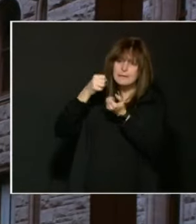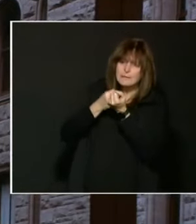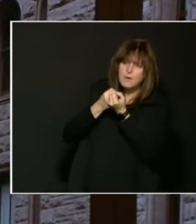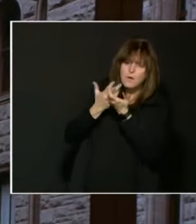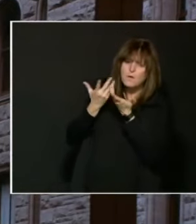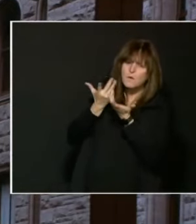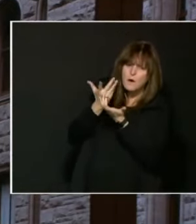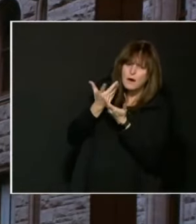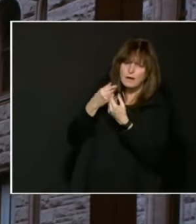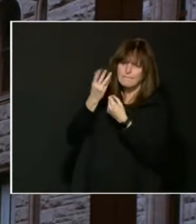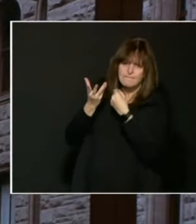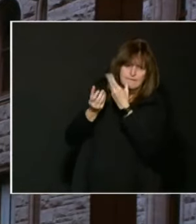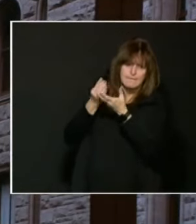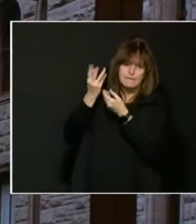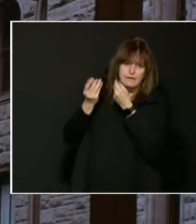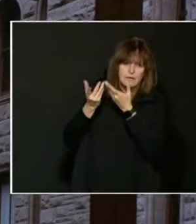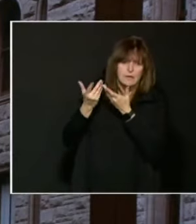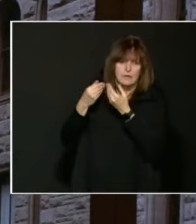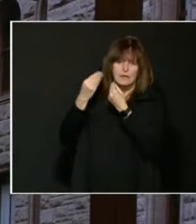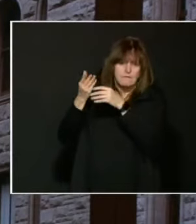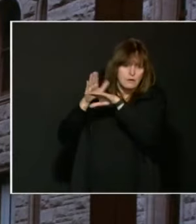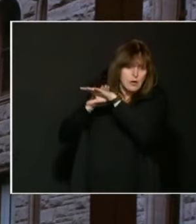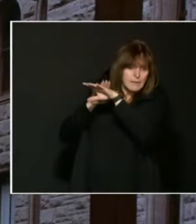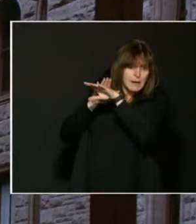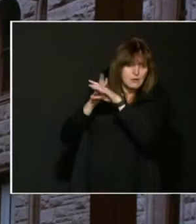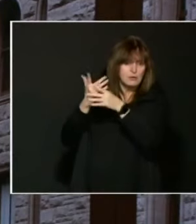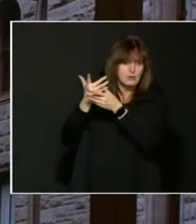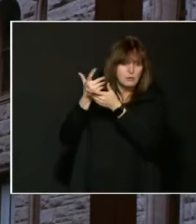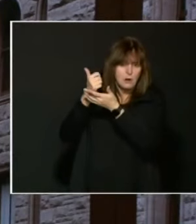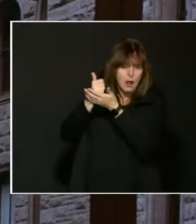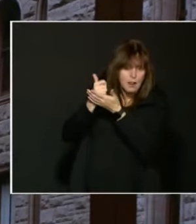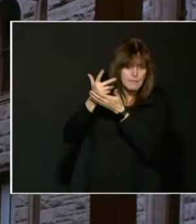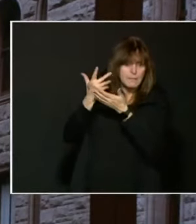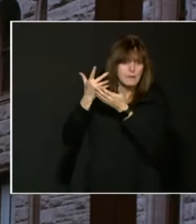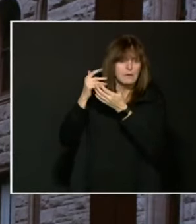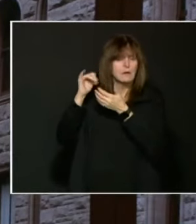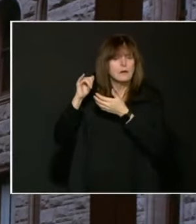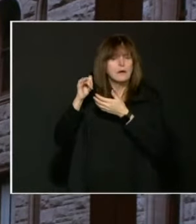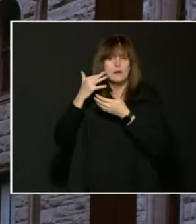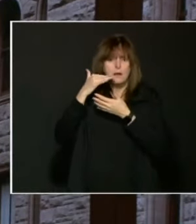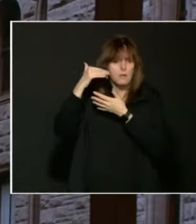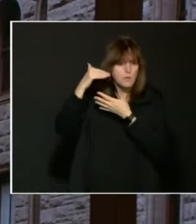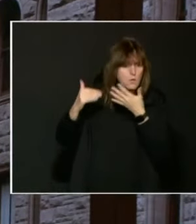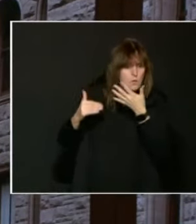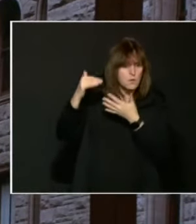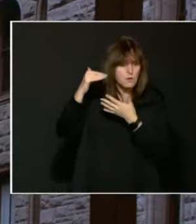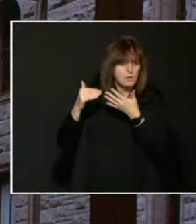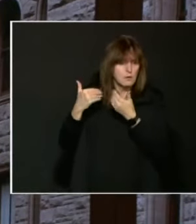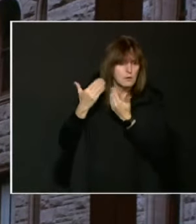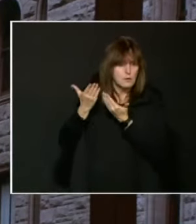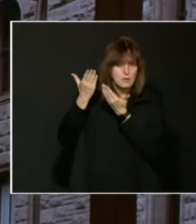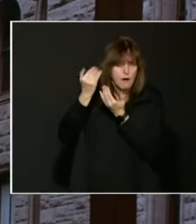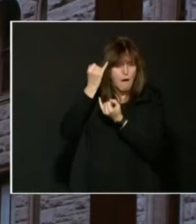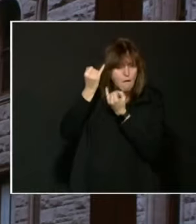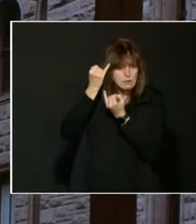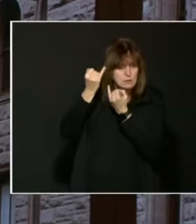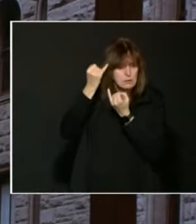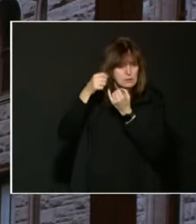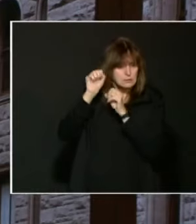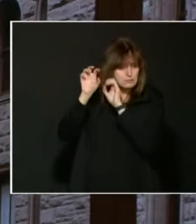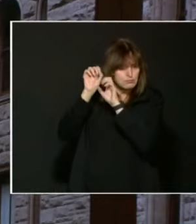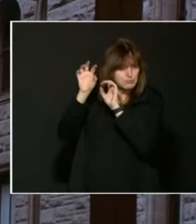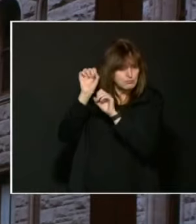making recommendations of how we could assist with what zone they should be within the framework. And myself, I have